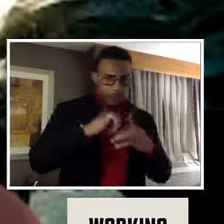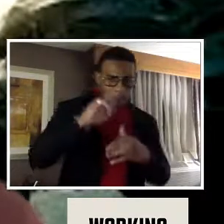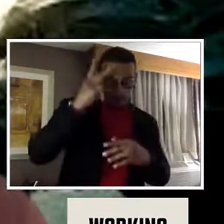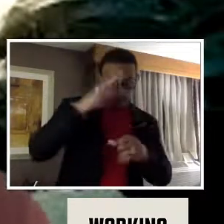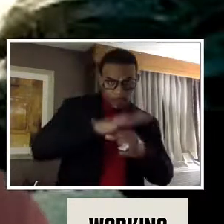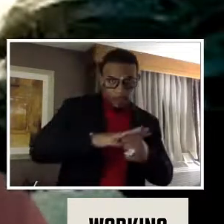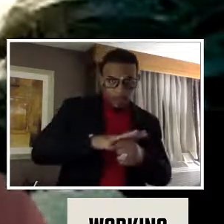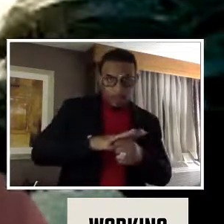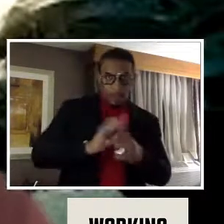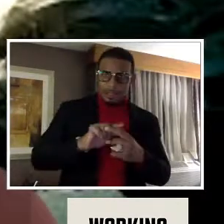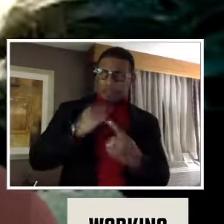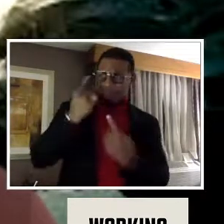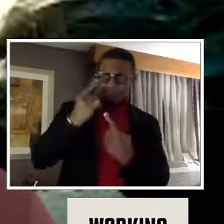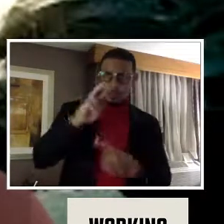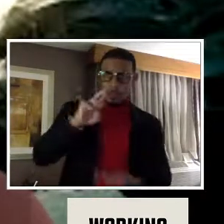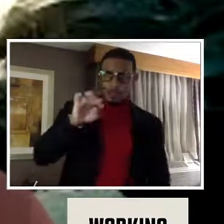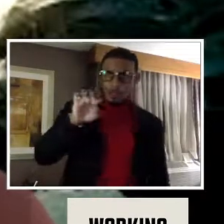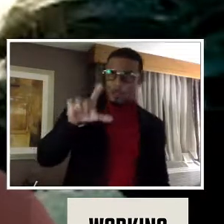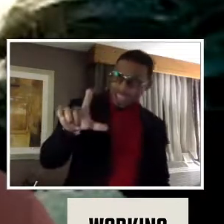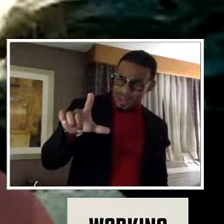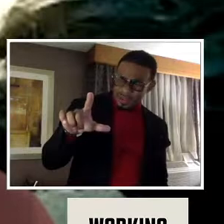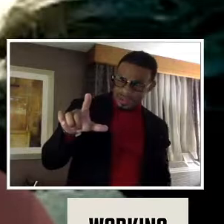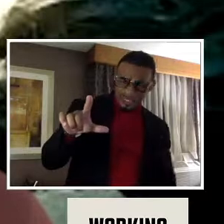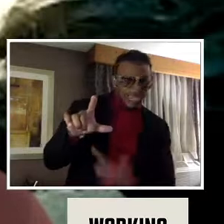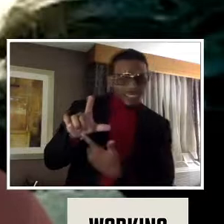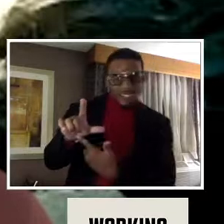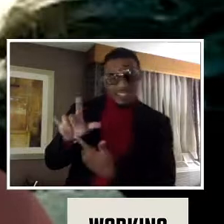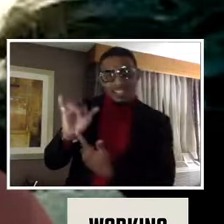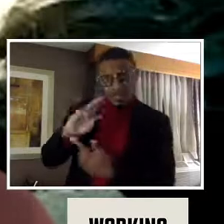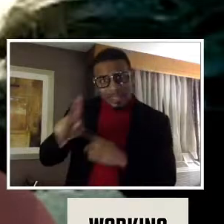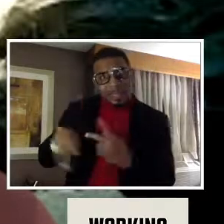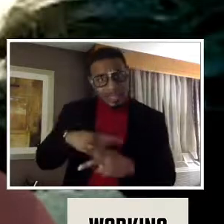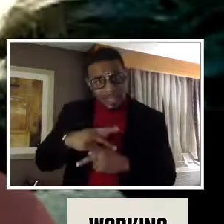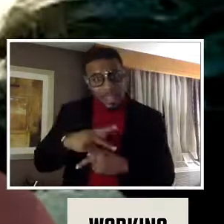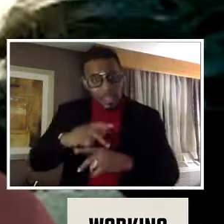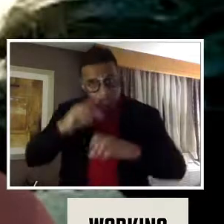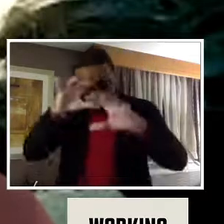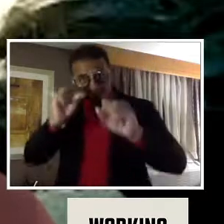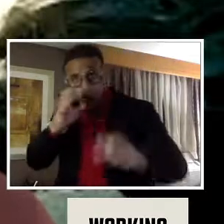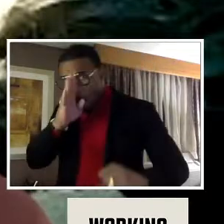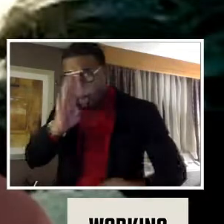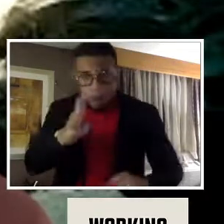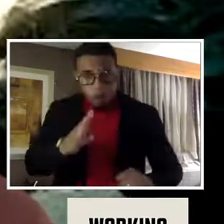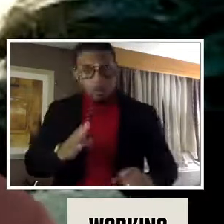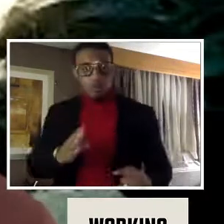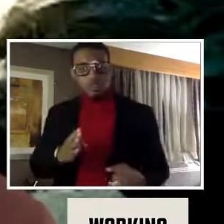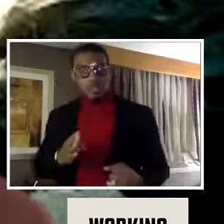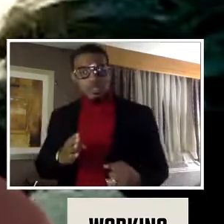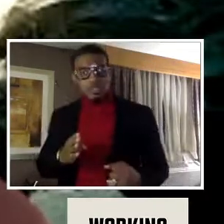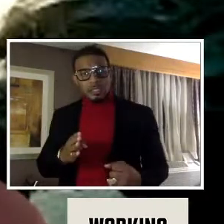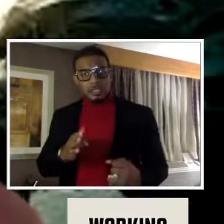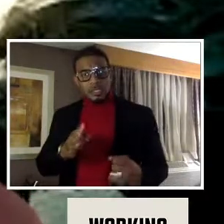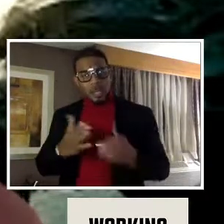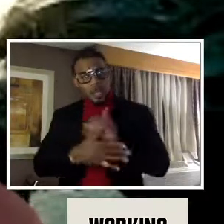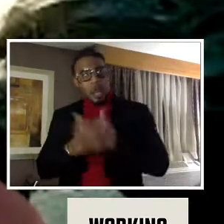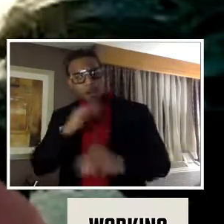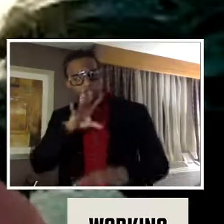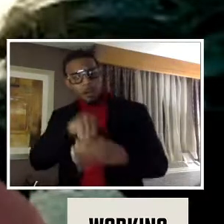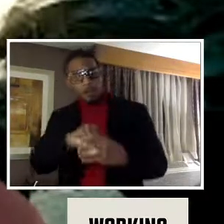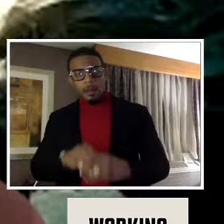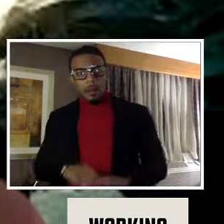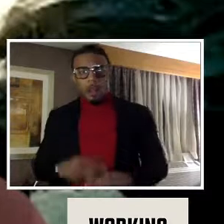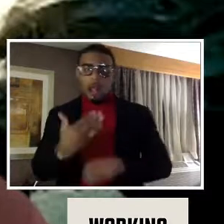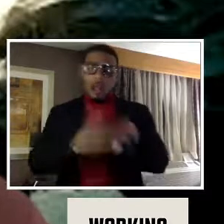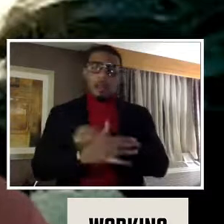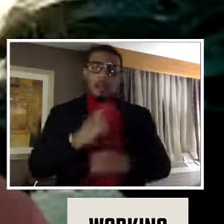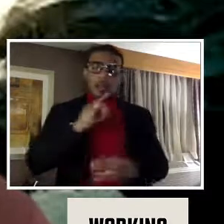arena is considered radical. Well, that's the kind of radical political and economic country I want to be a part of. A